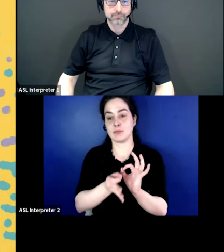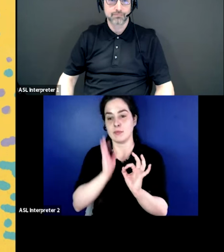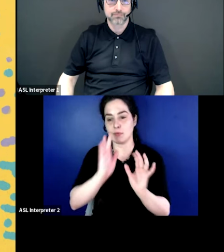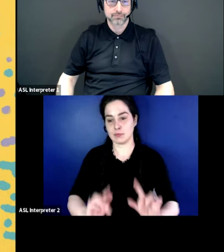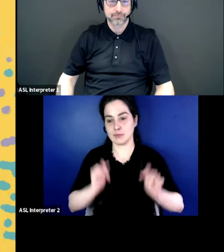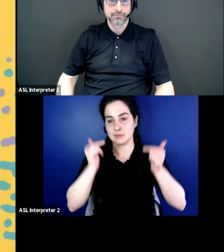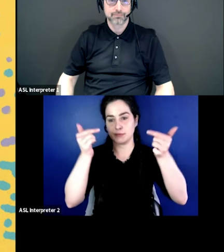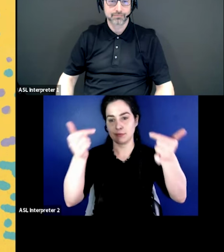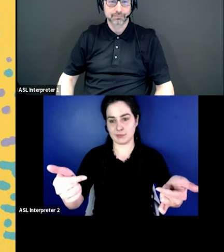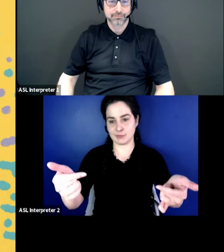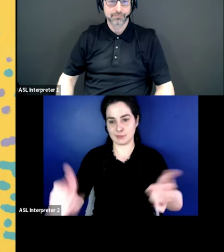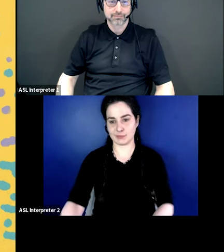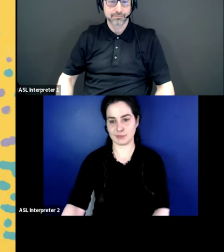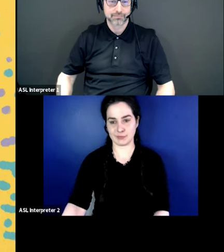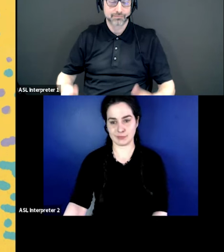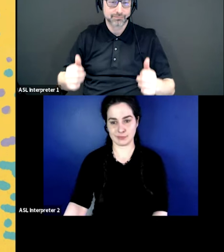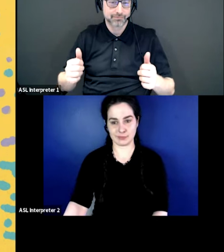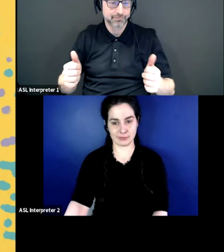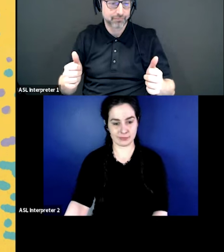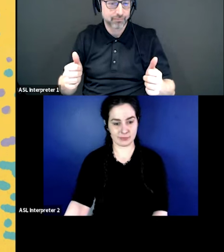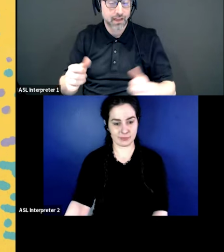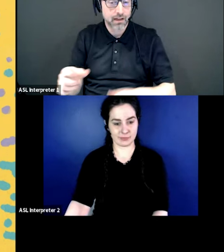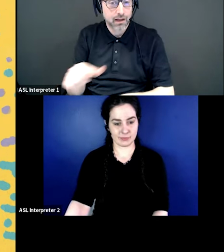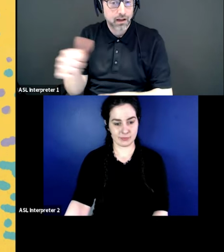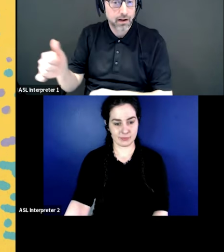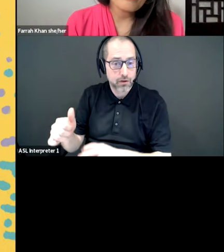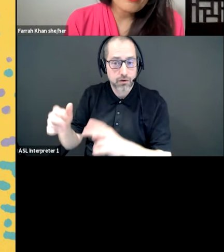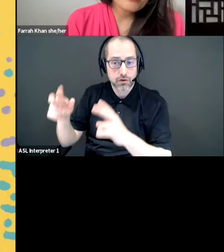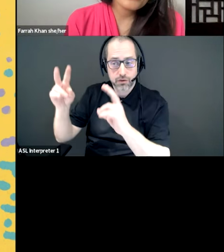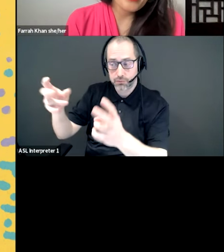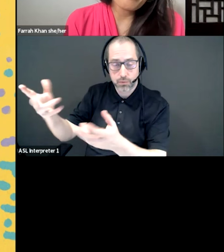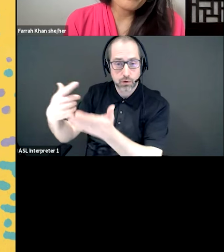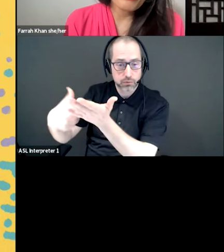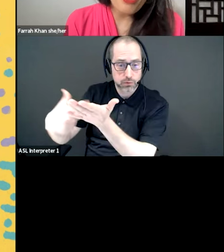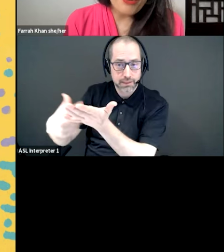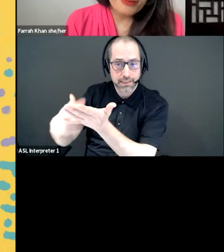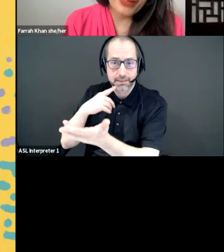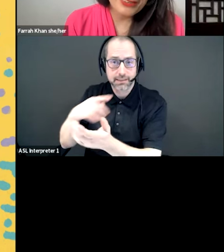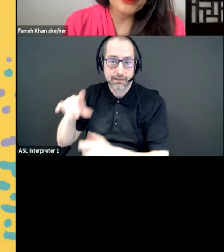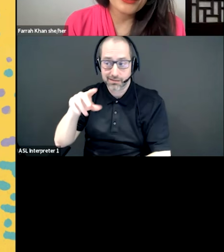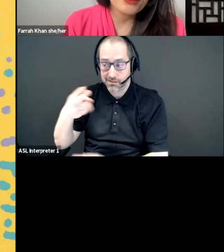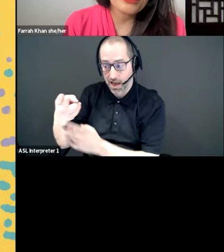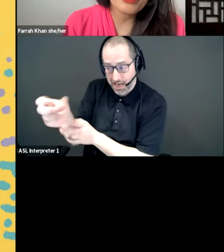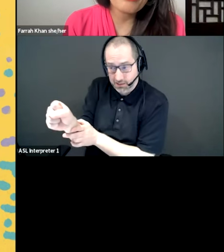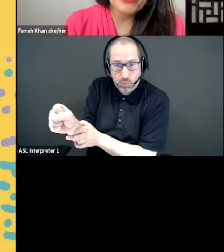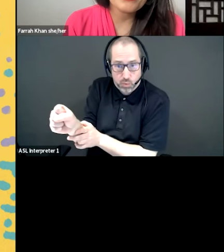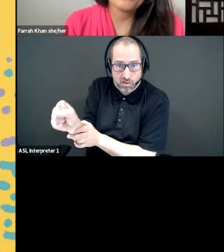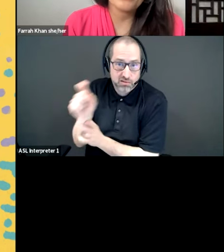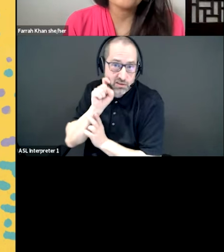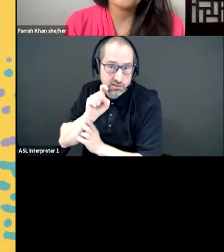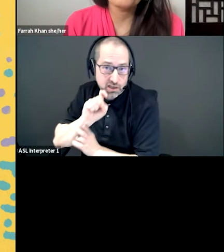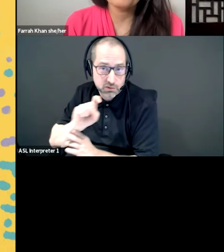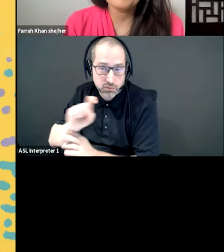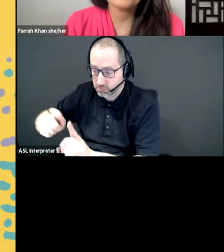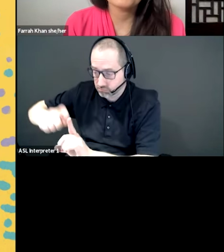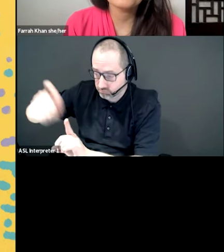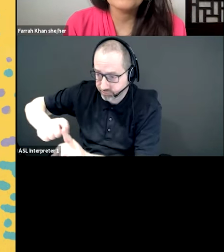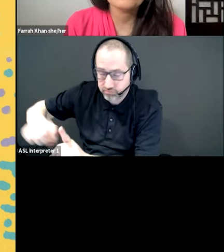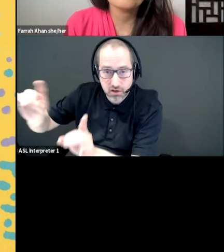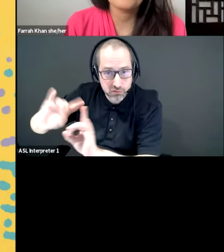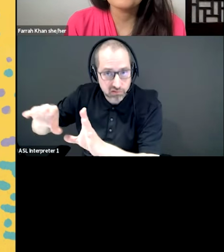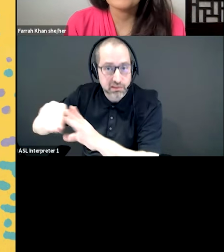about sexual assault in high school. And we have been honored to partner with High School 2, which we're advising the High School 2 movement,